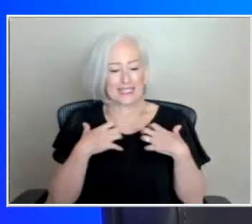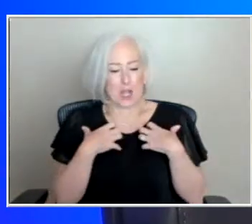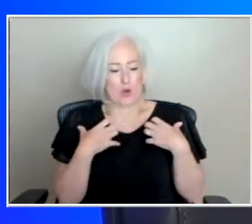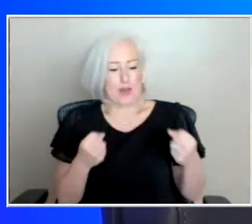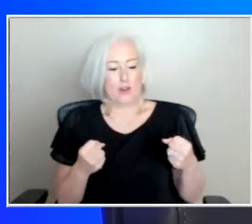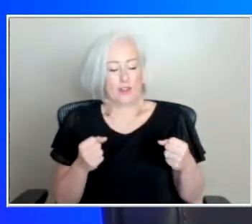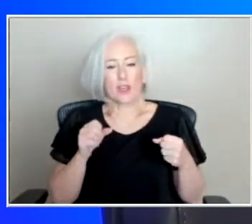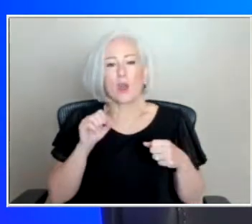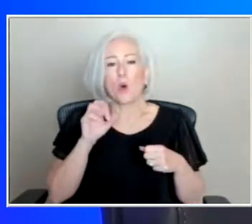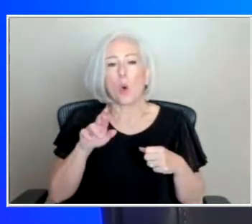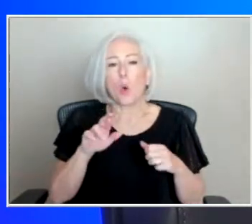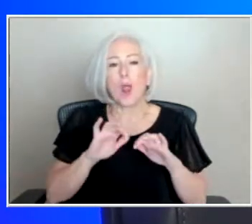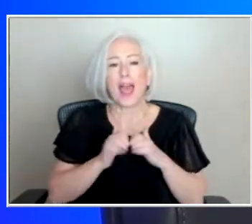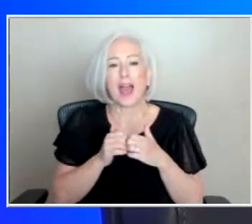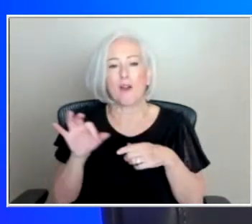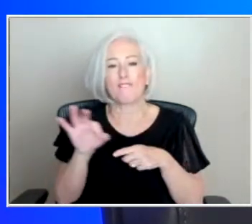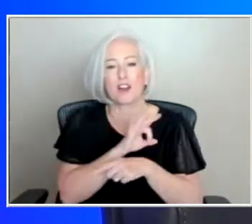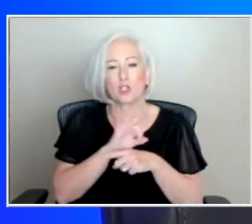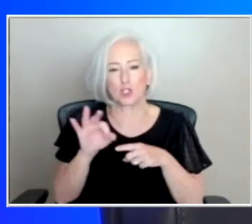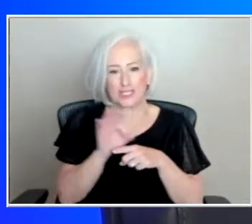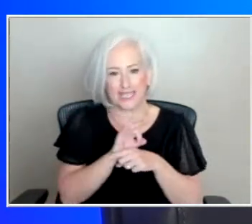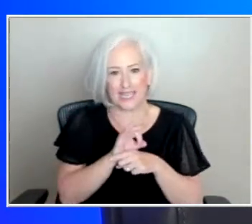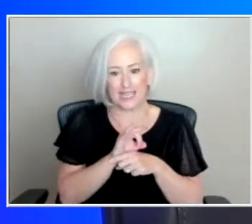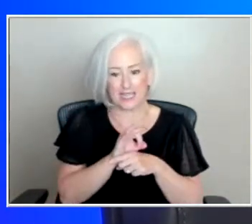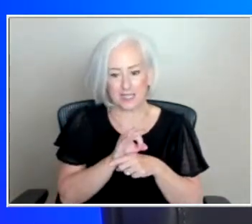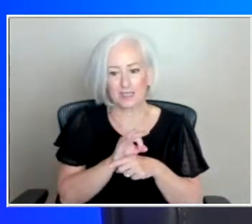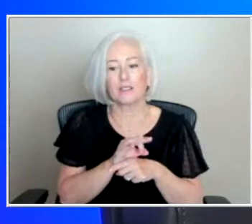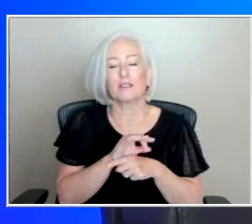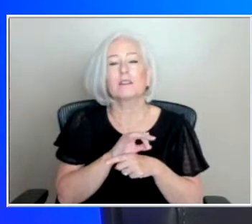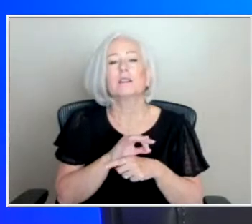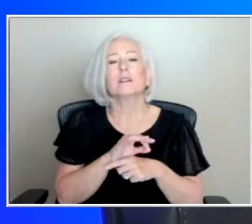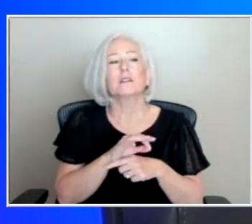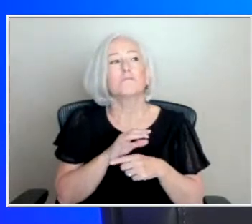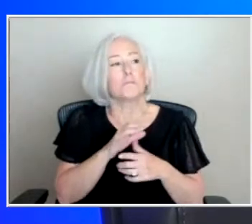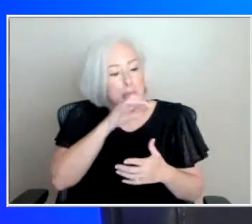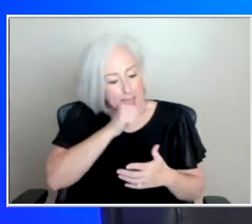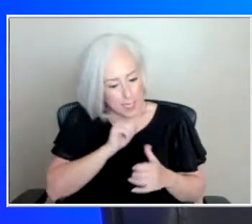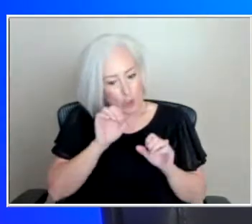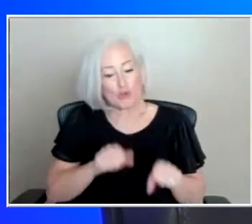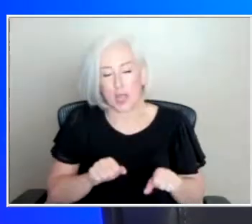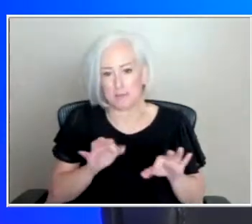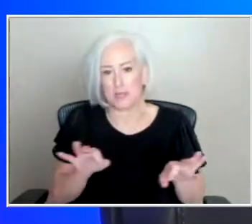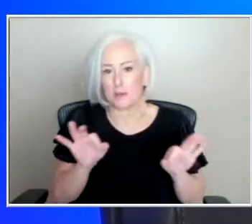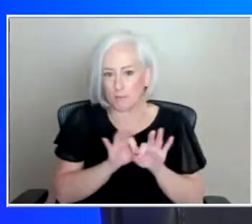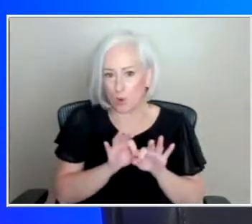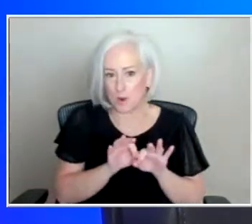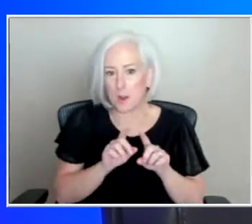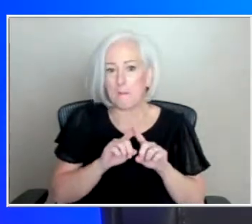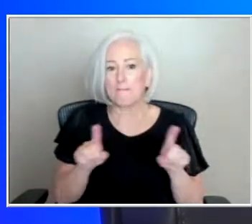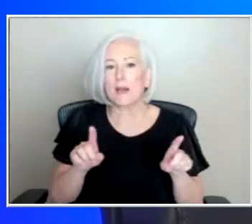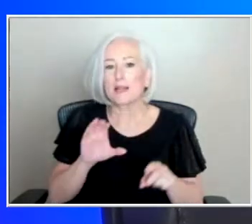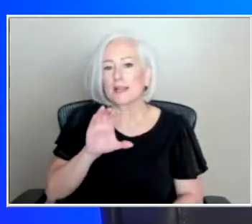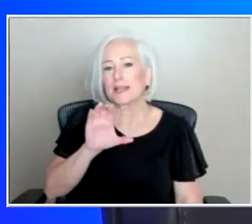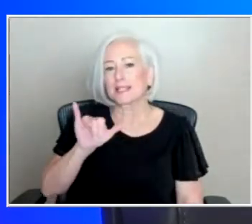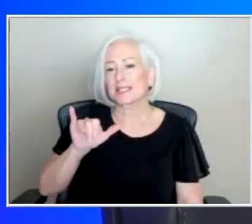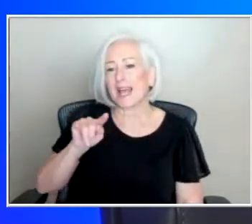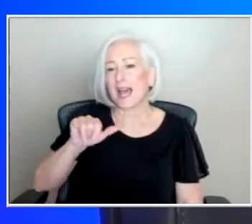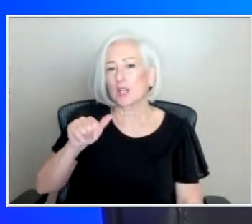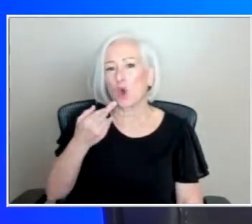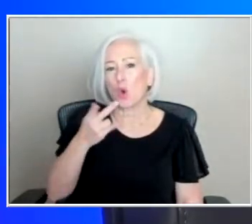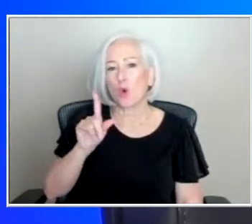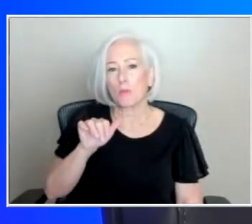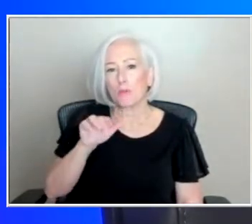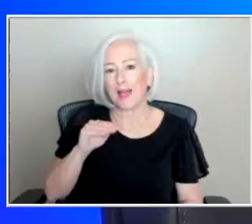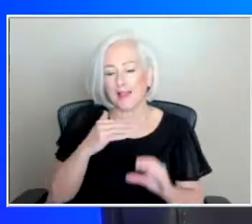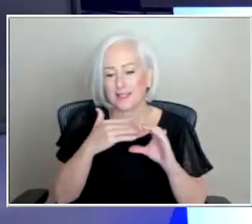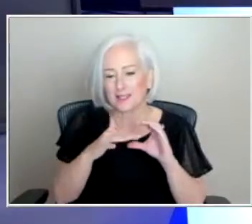the individual is. Age can matter, but it's your cytoplasm, how strong the individual